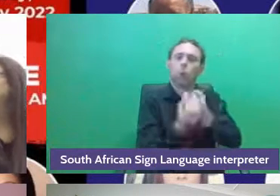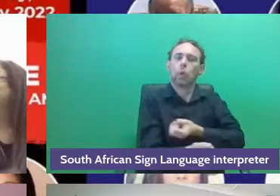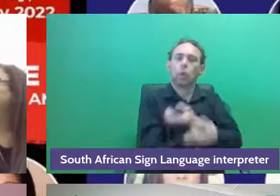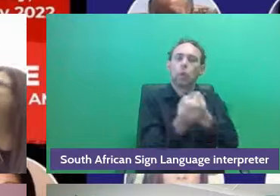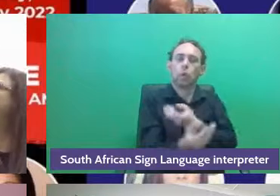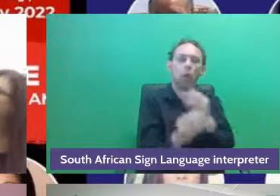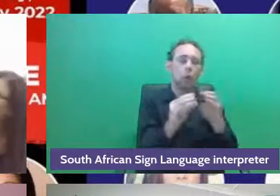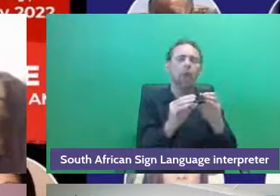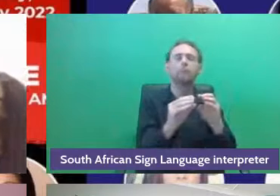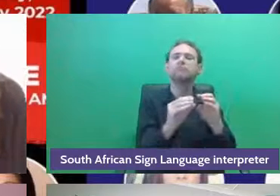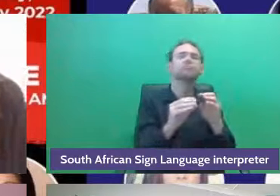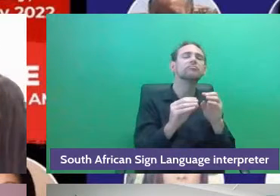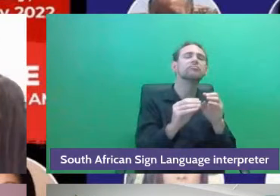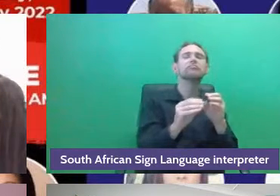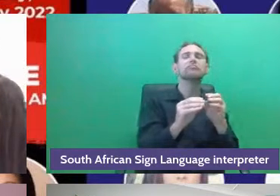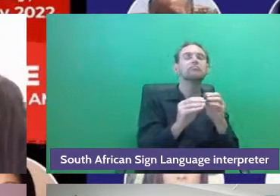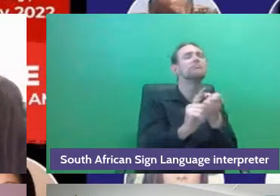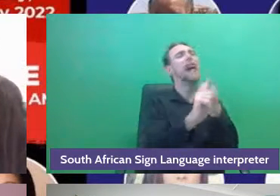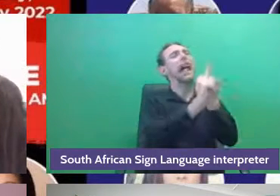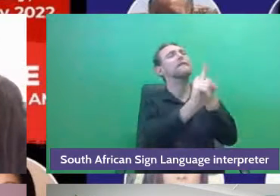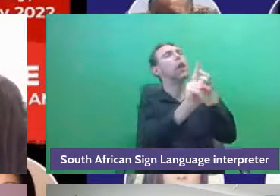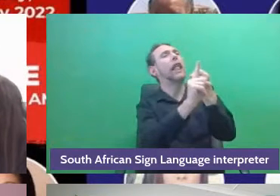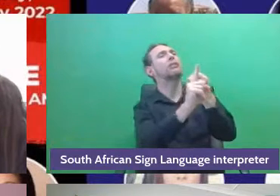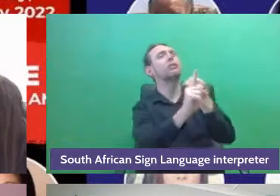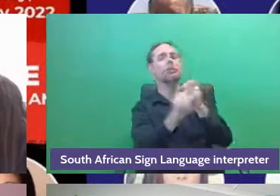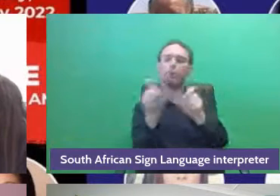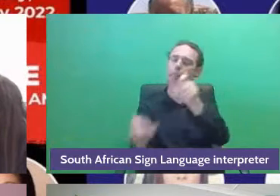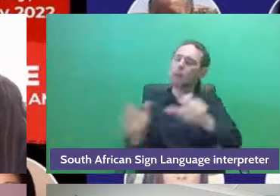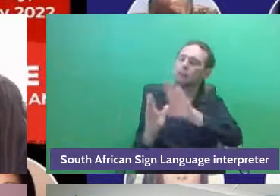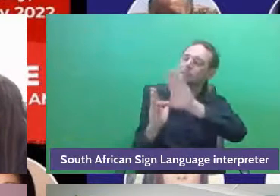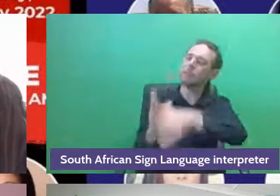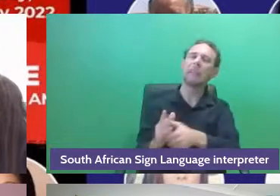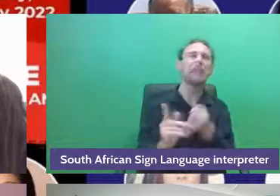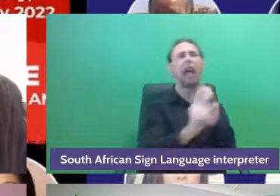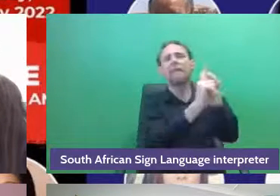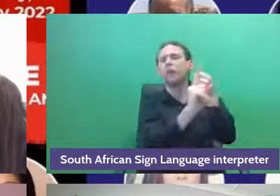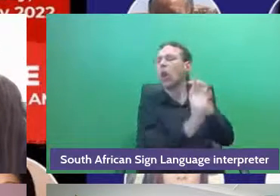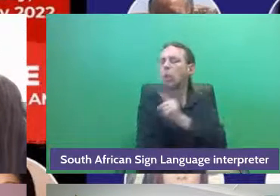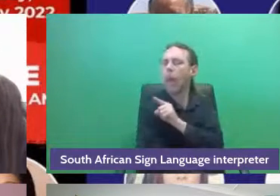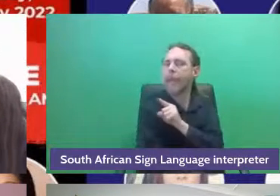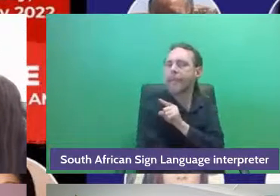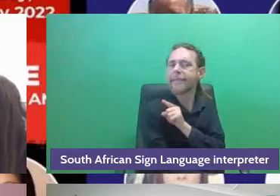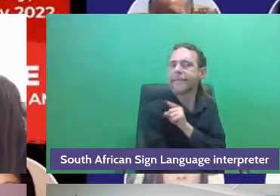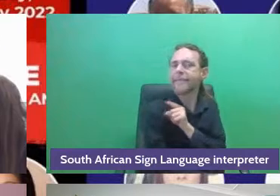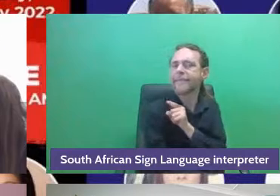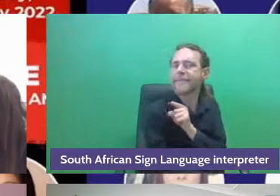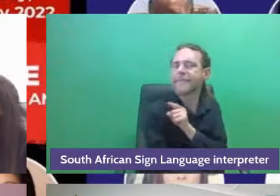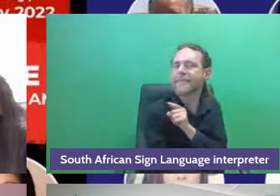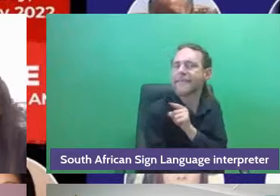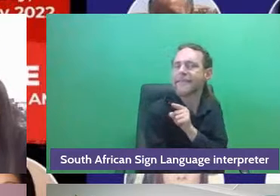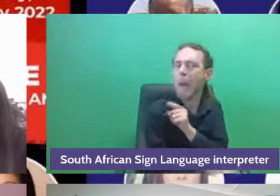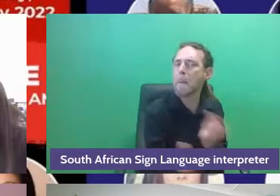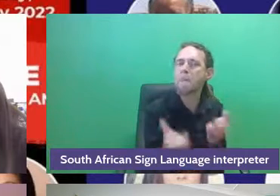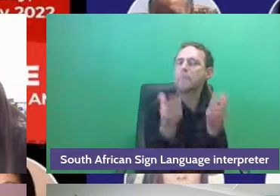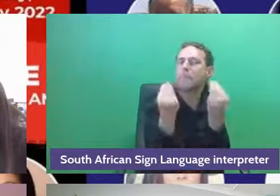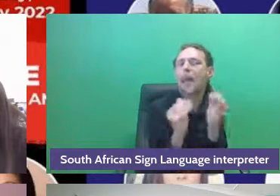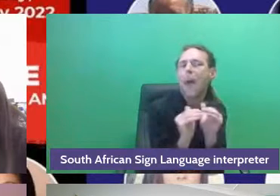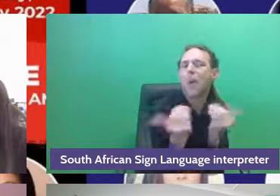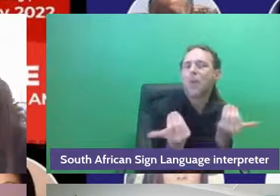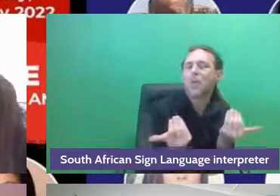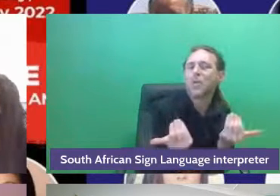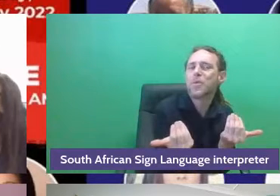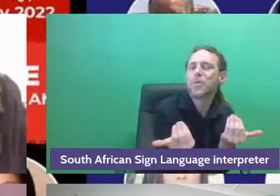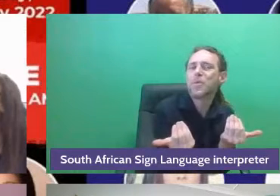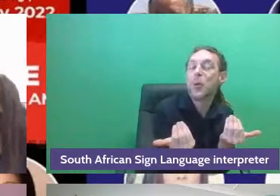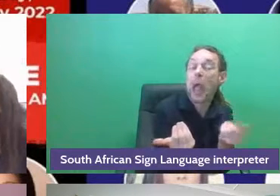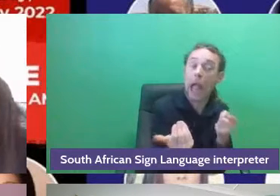an advocate for persons with disabilities, and in that, what do you think is the most important thing